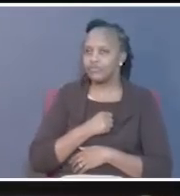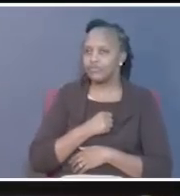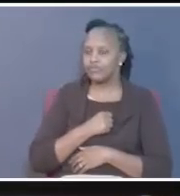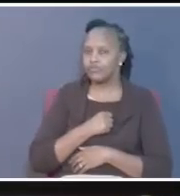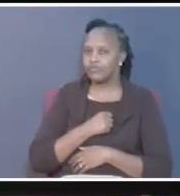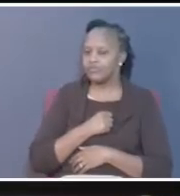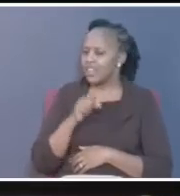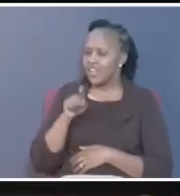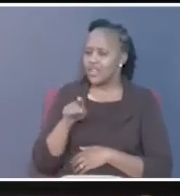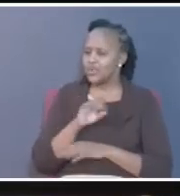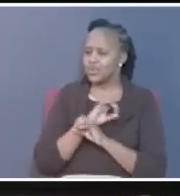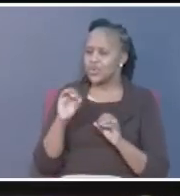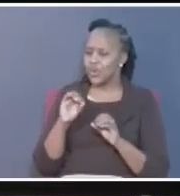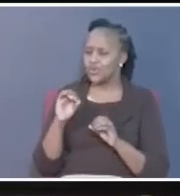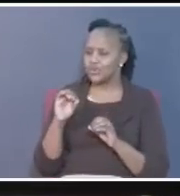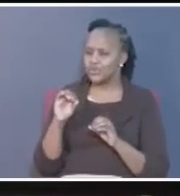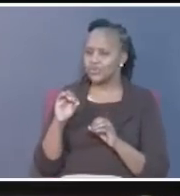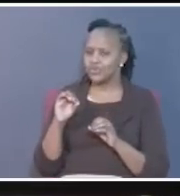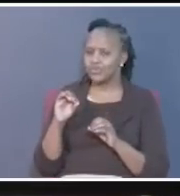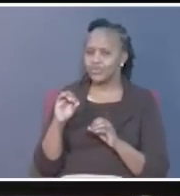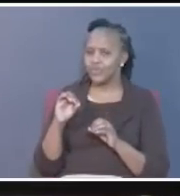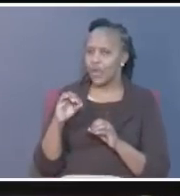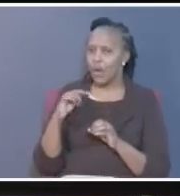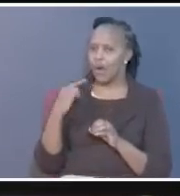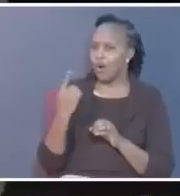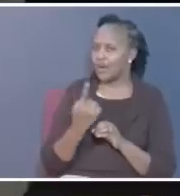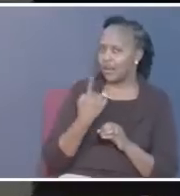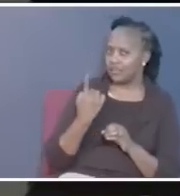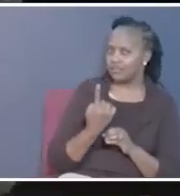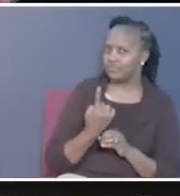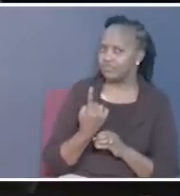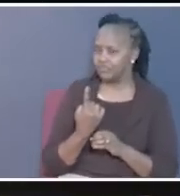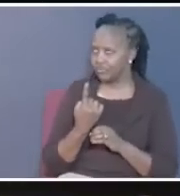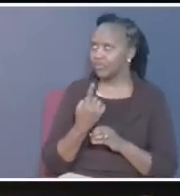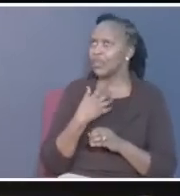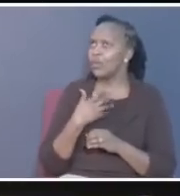And this was not just, you know, we have an expression in,